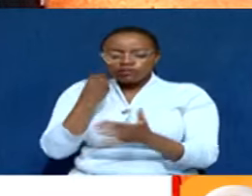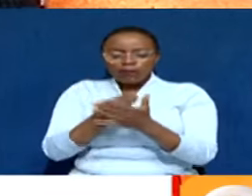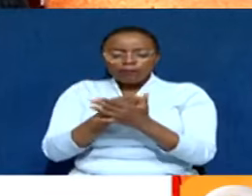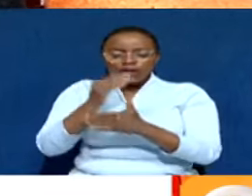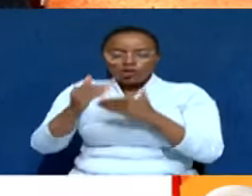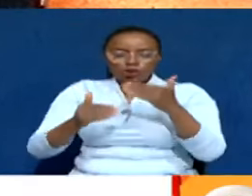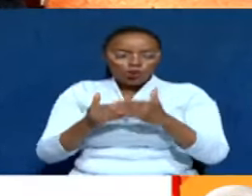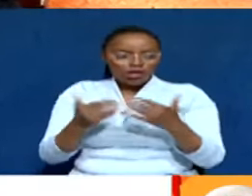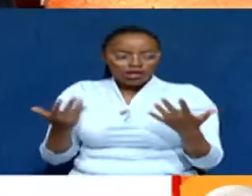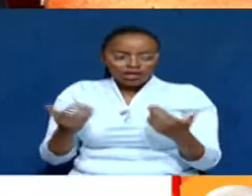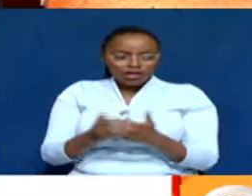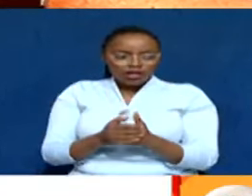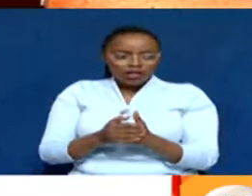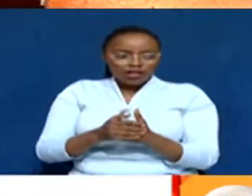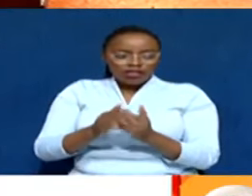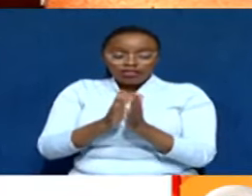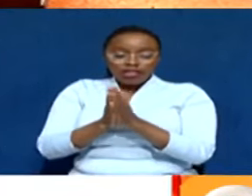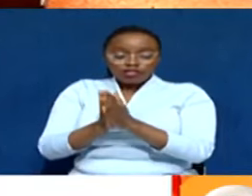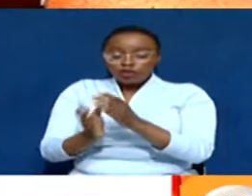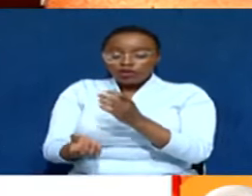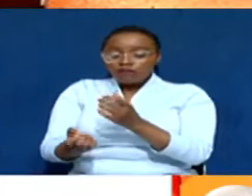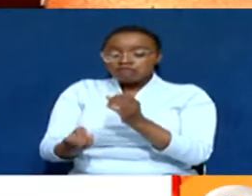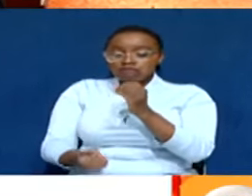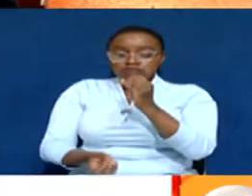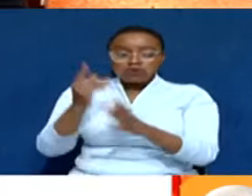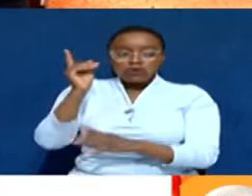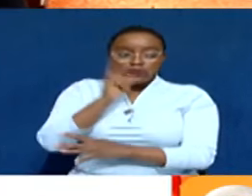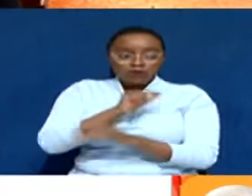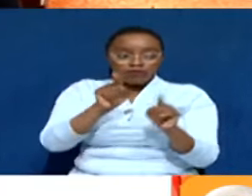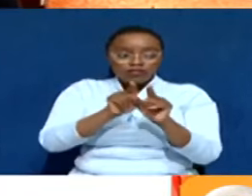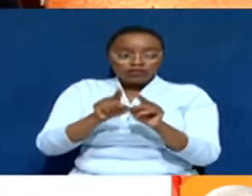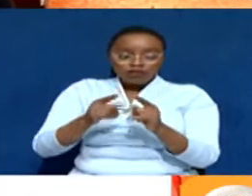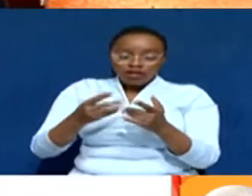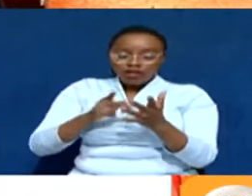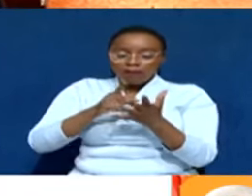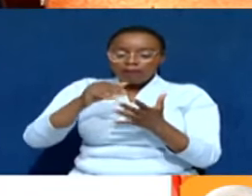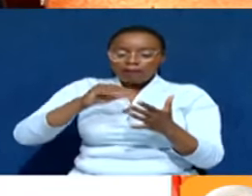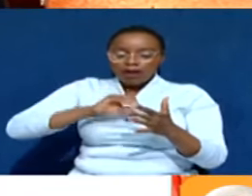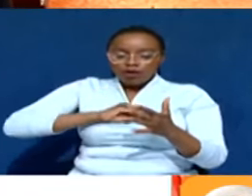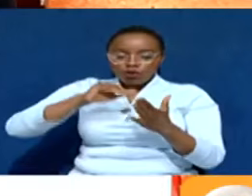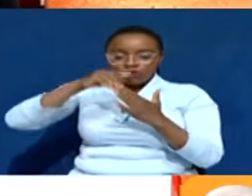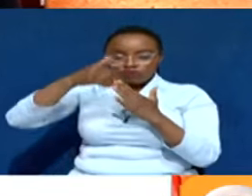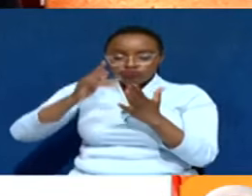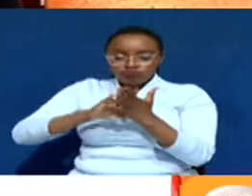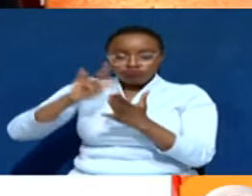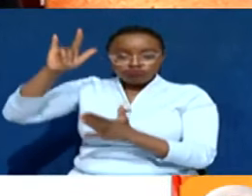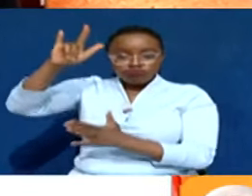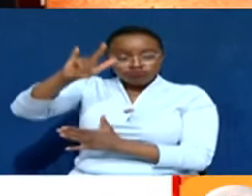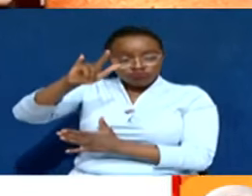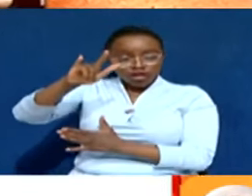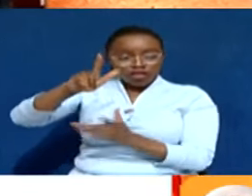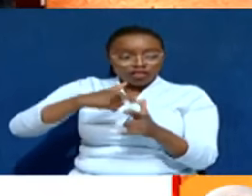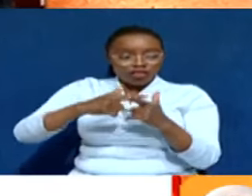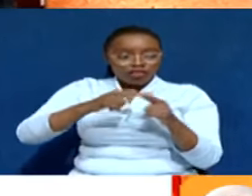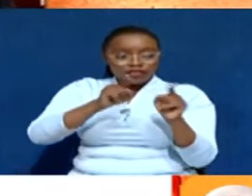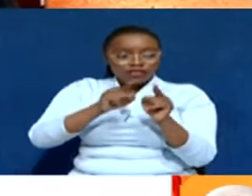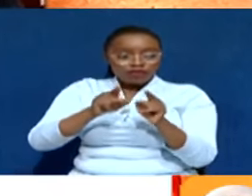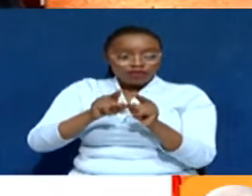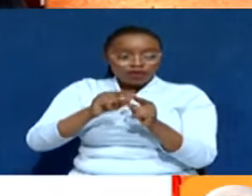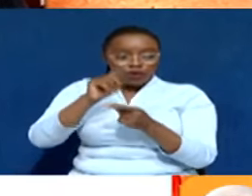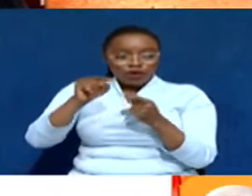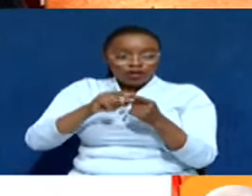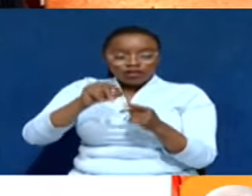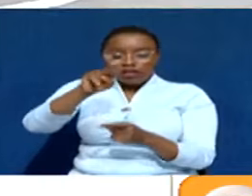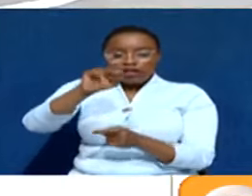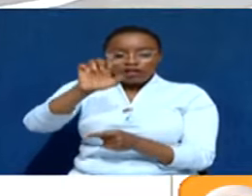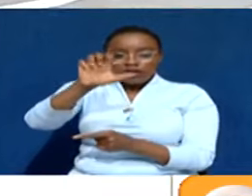when that story came out, I have to pay my own flight ticket. Nelson, that's where, yeah.